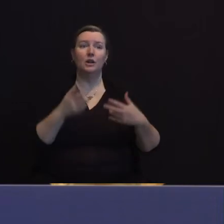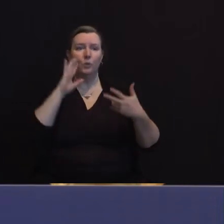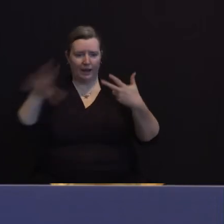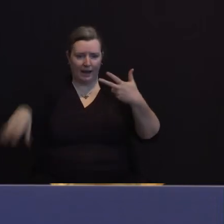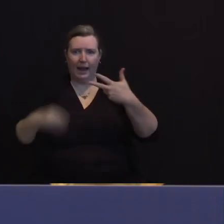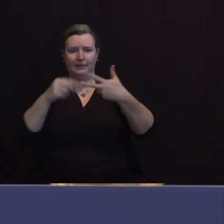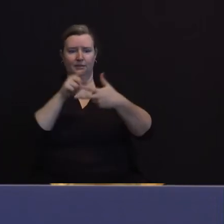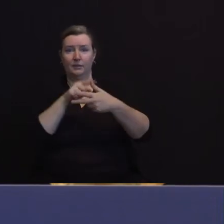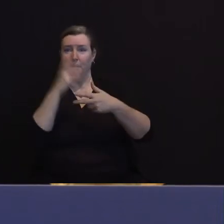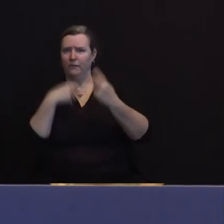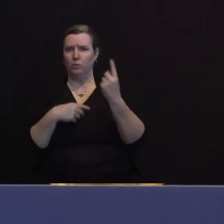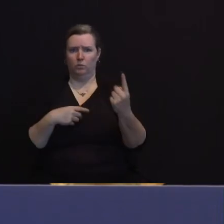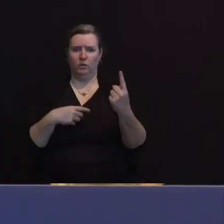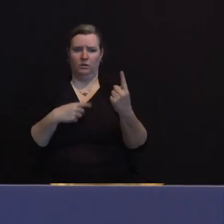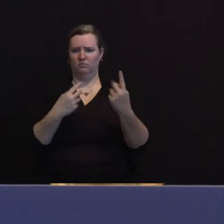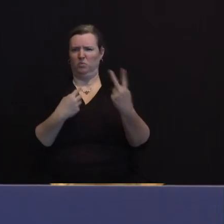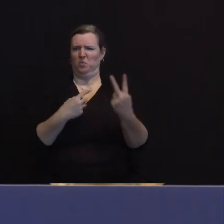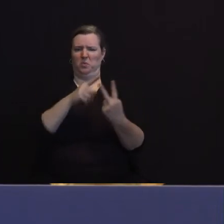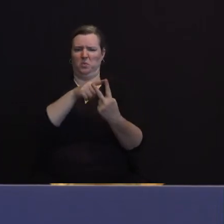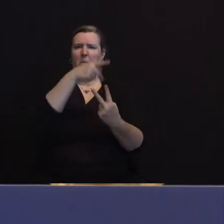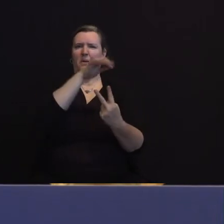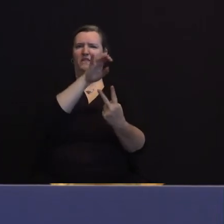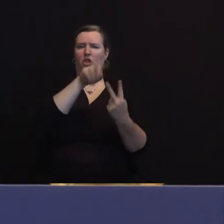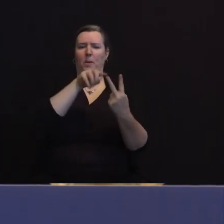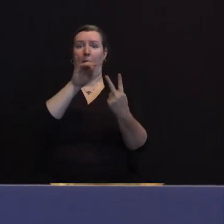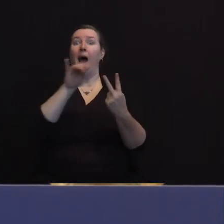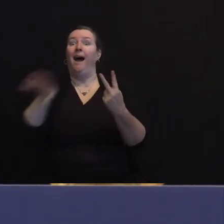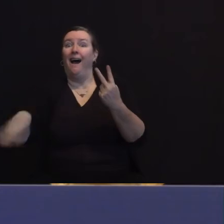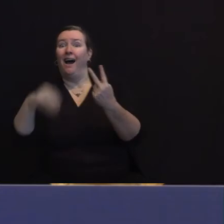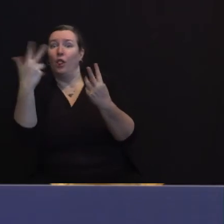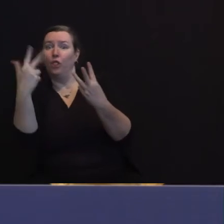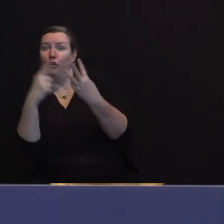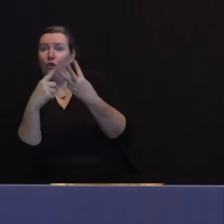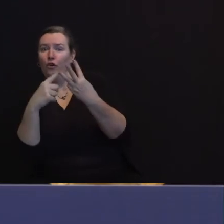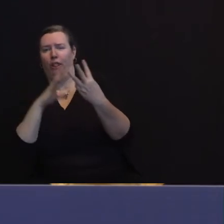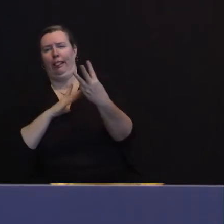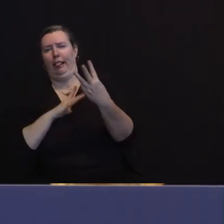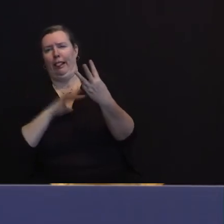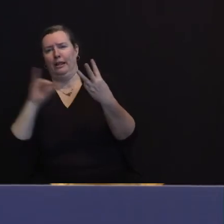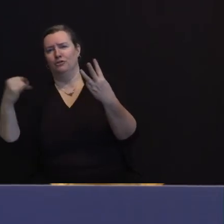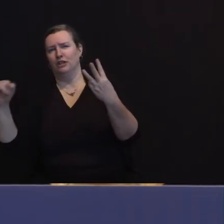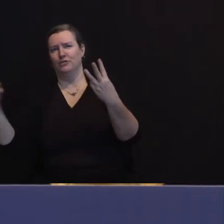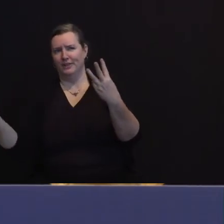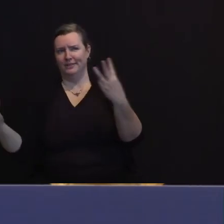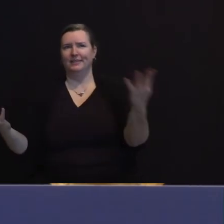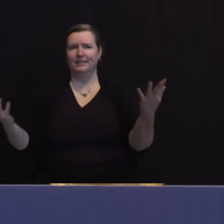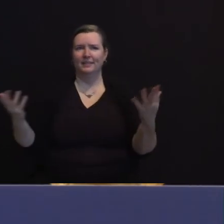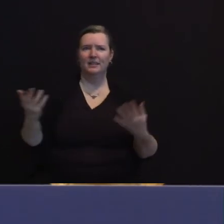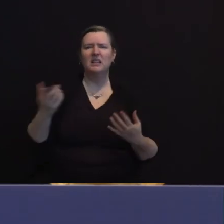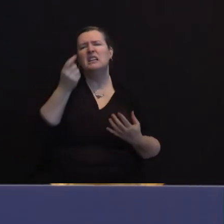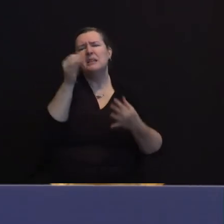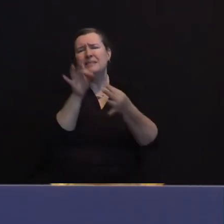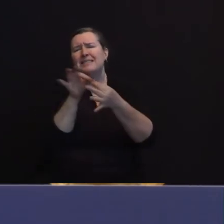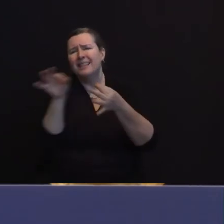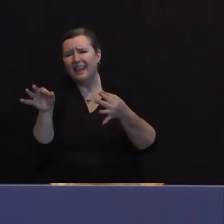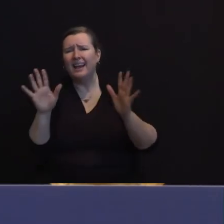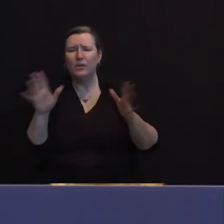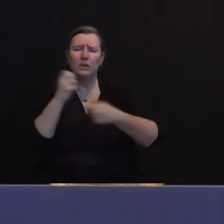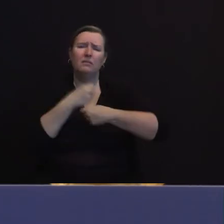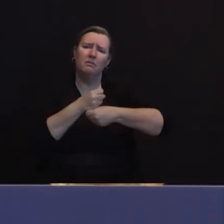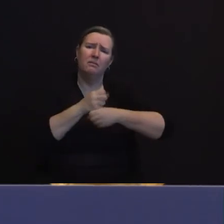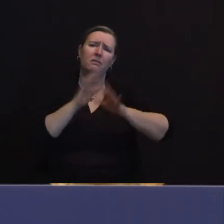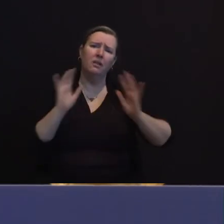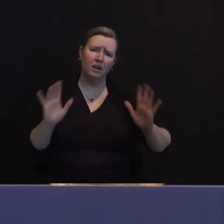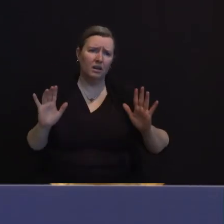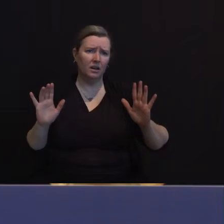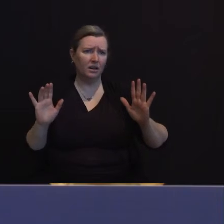I suspect there'll be some lag between any approval they might get in scaling manufacturing. Anything that comes